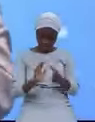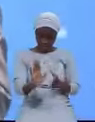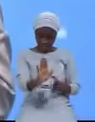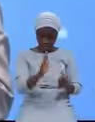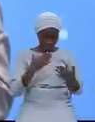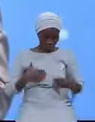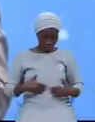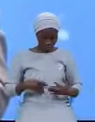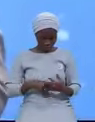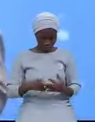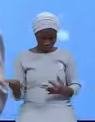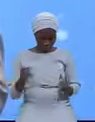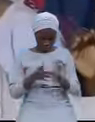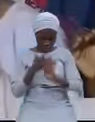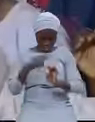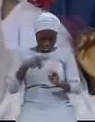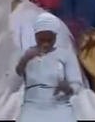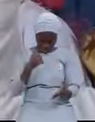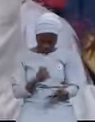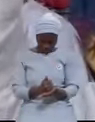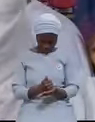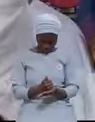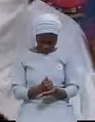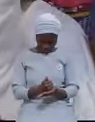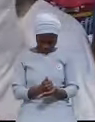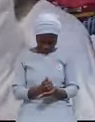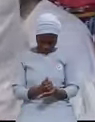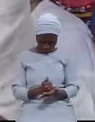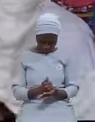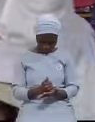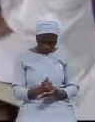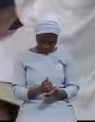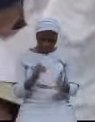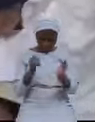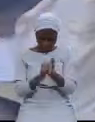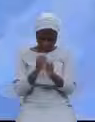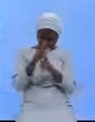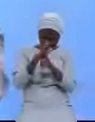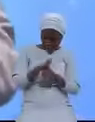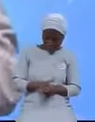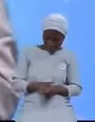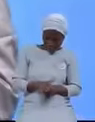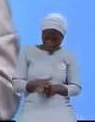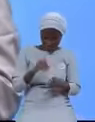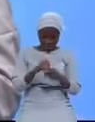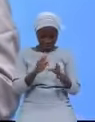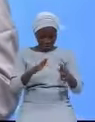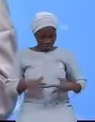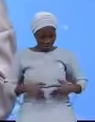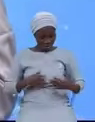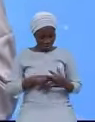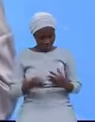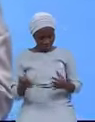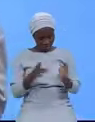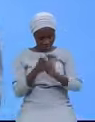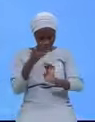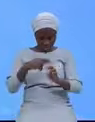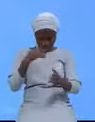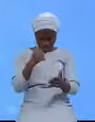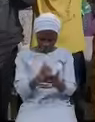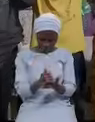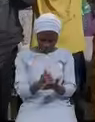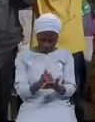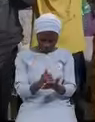come out in Jesus' name. That oppression in your life, come out in Jesus'